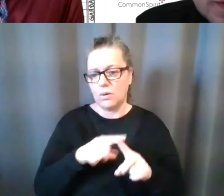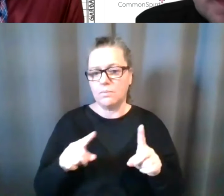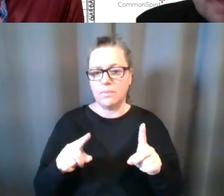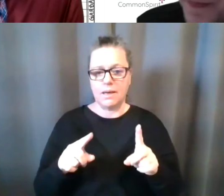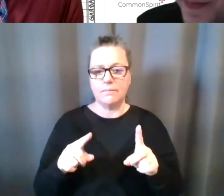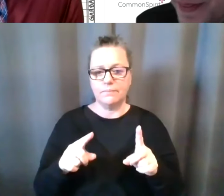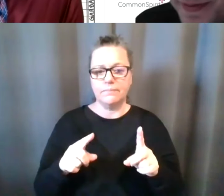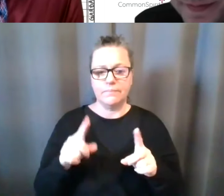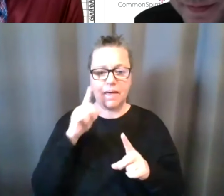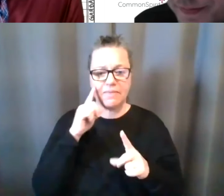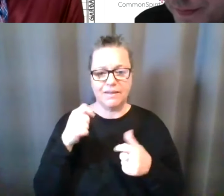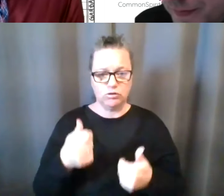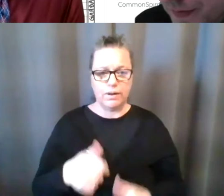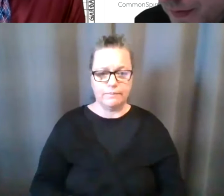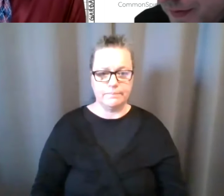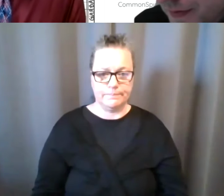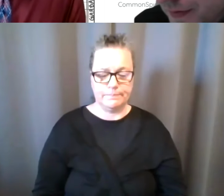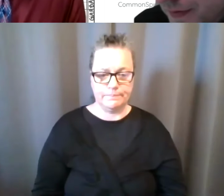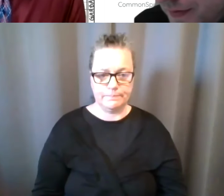agree.